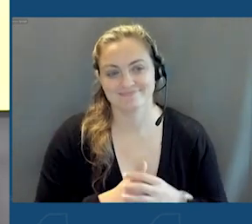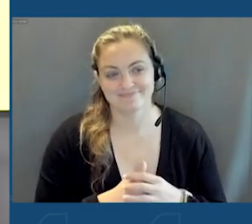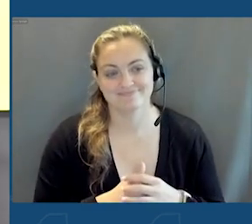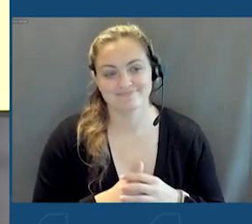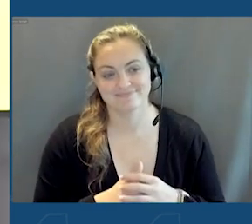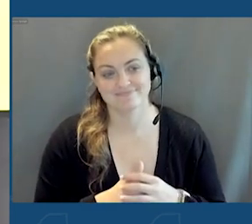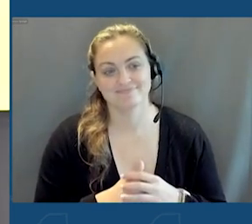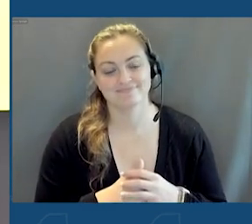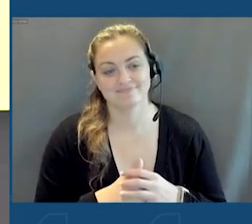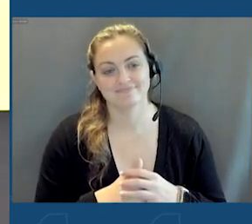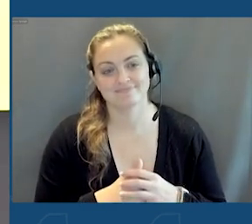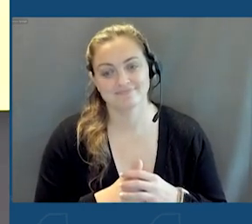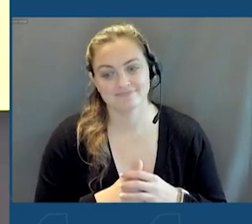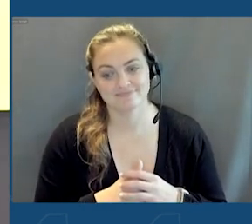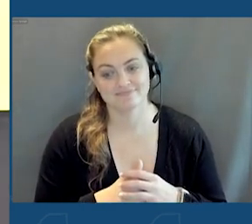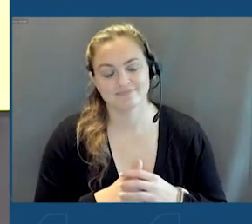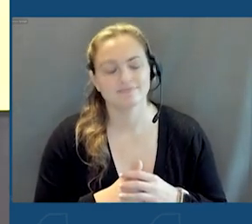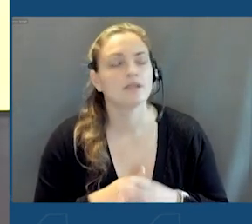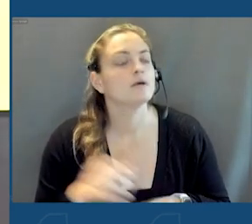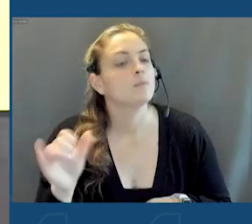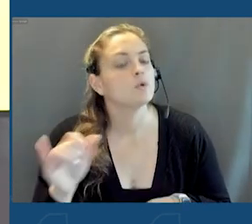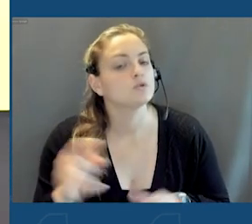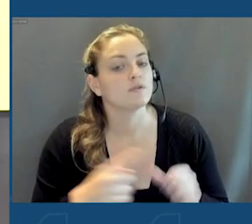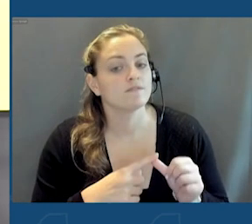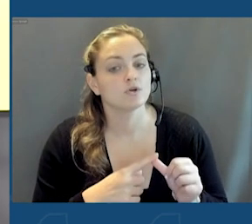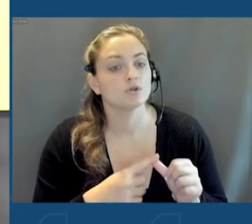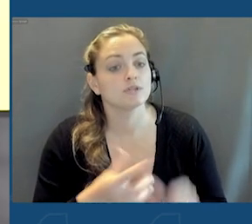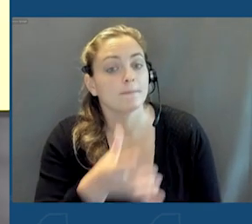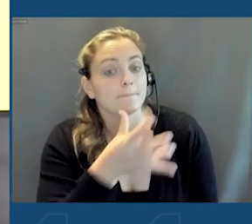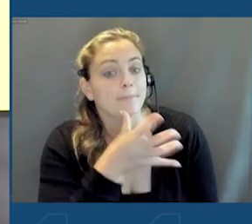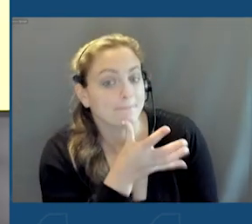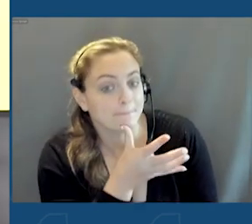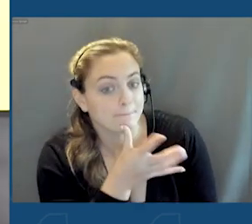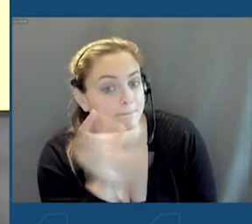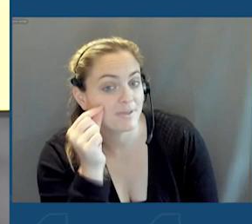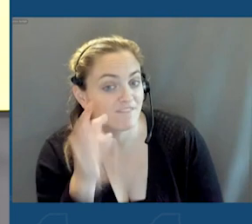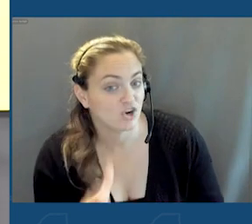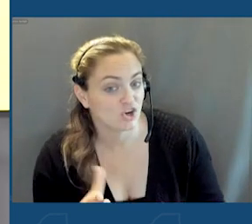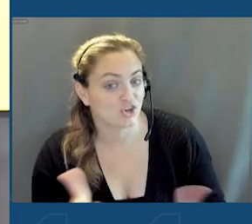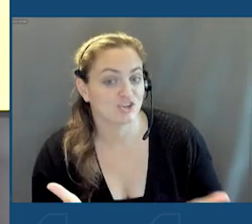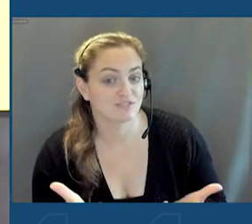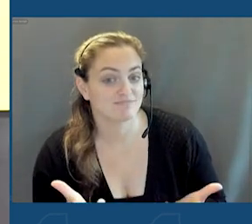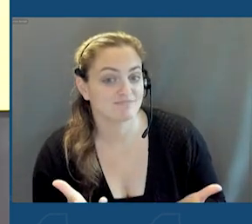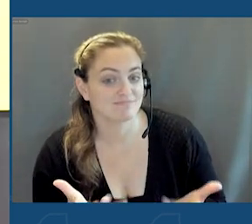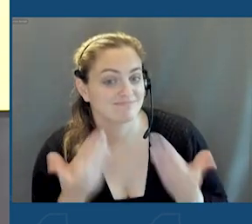But I'm also the first mother governor.